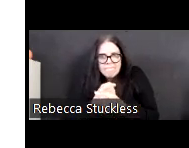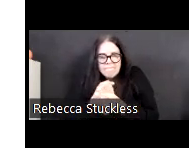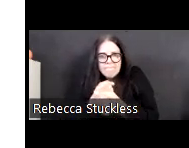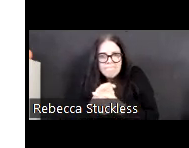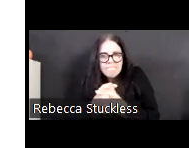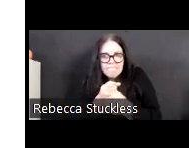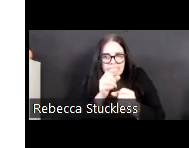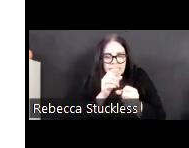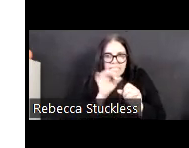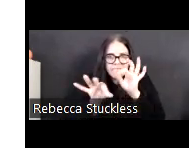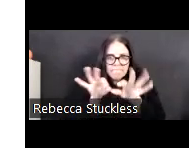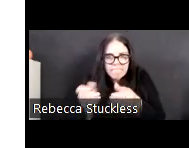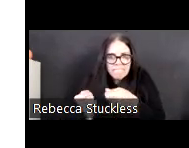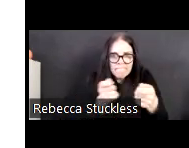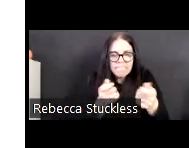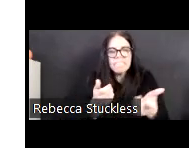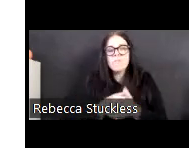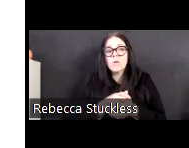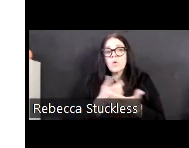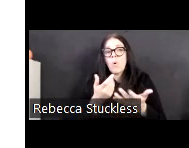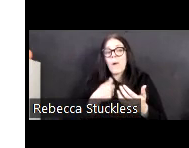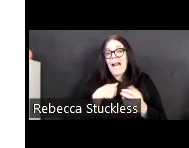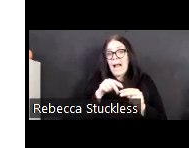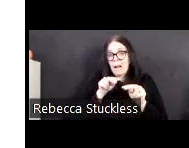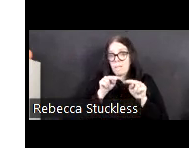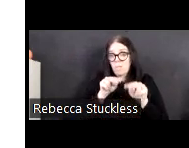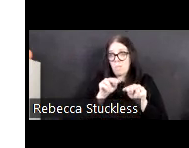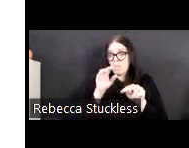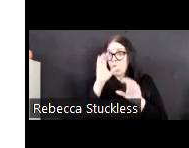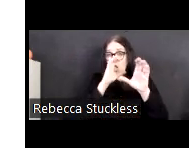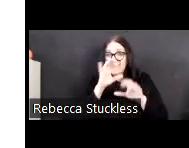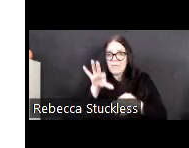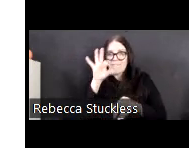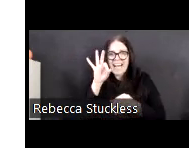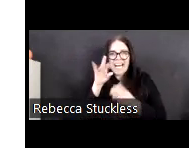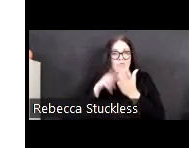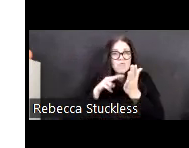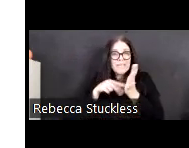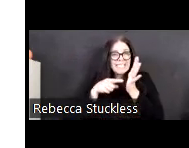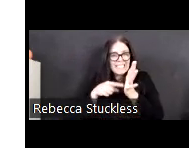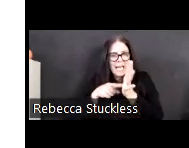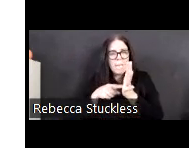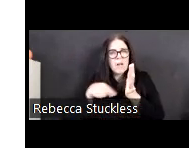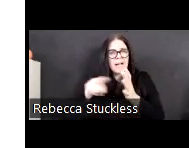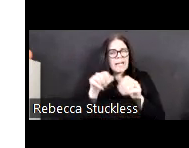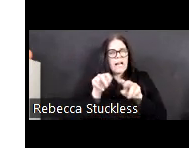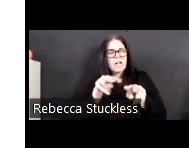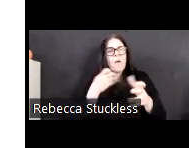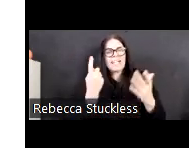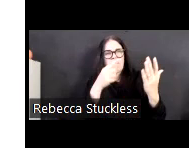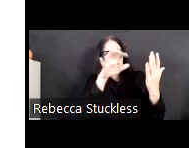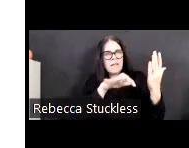them. So when you're looking for a reading sample, you want something with a great deal